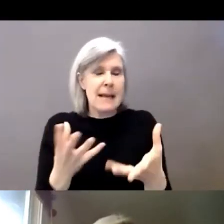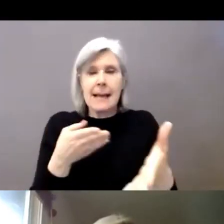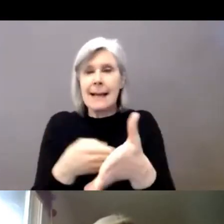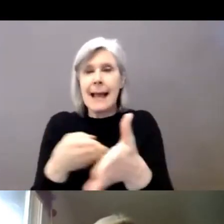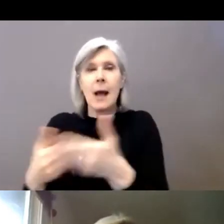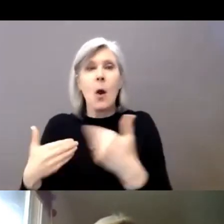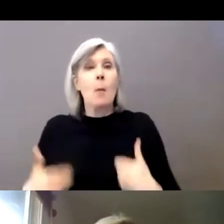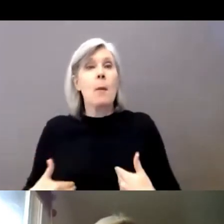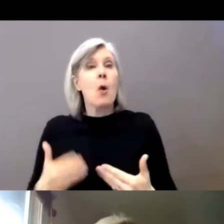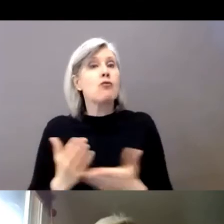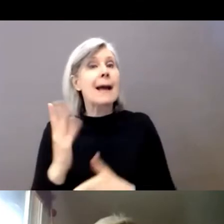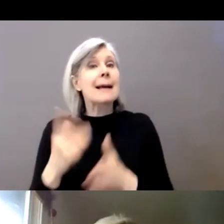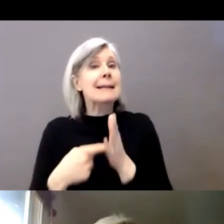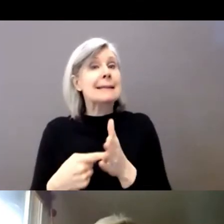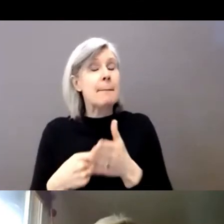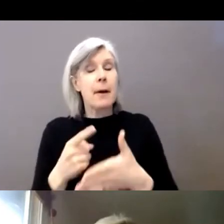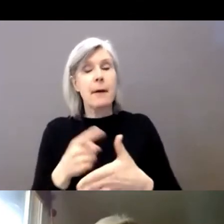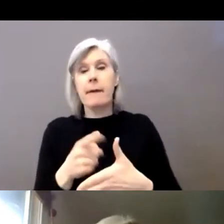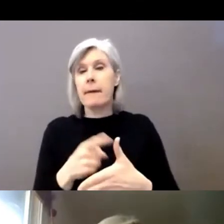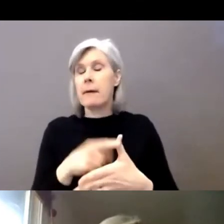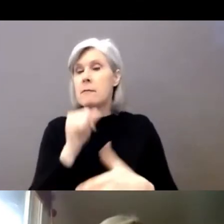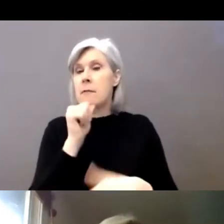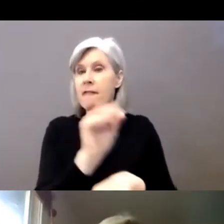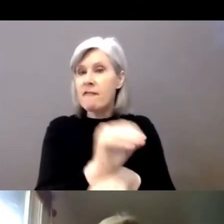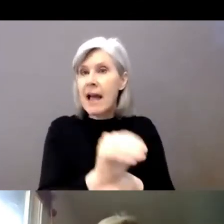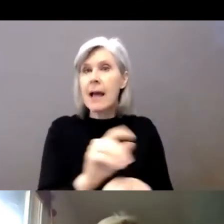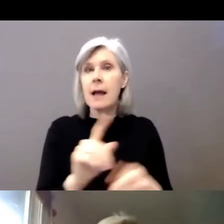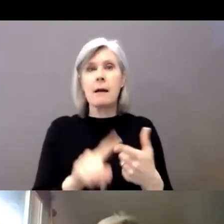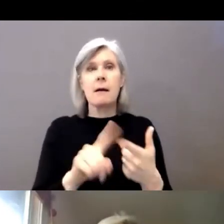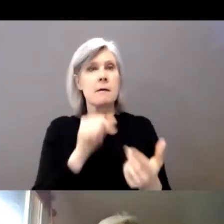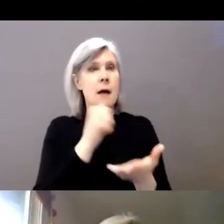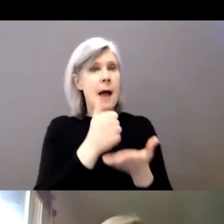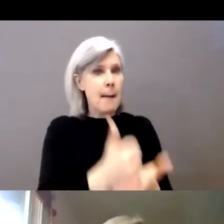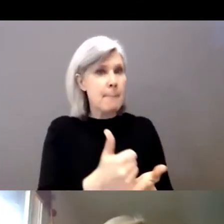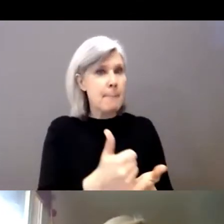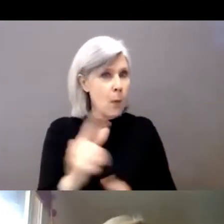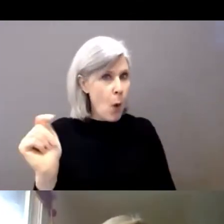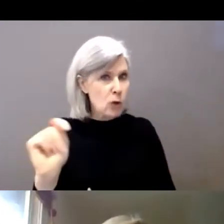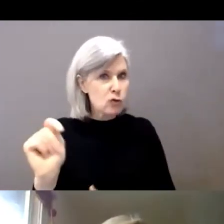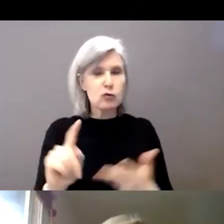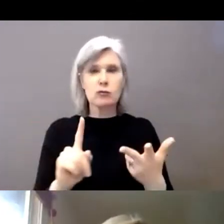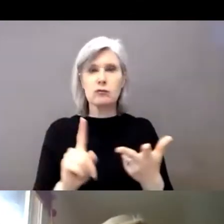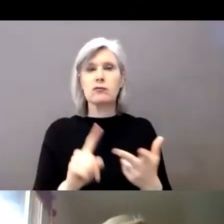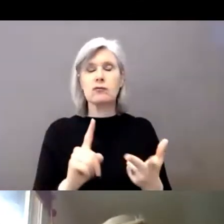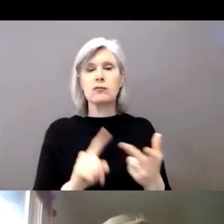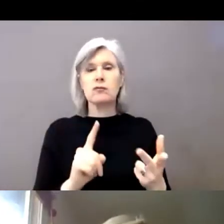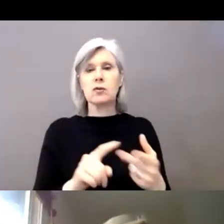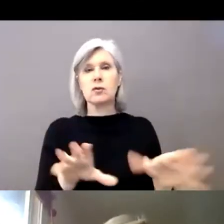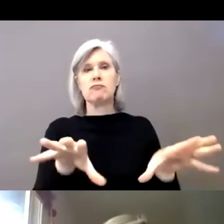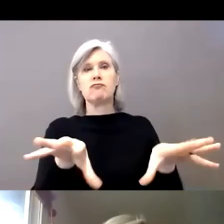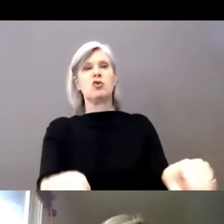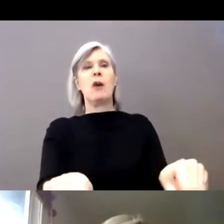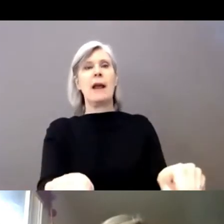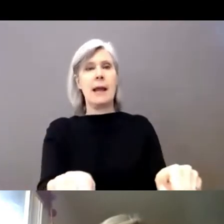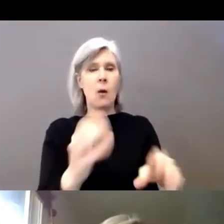toileted, being over-medicated, restrained, the families not being given enough attention or